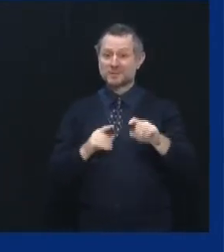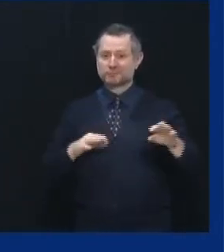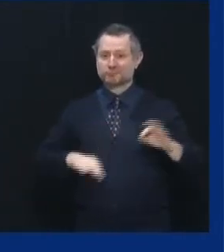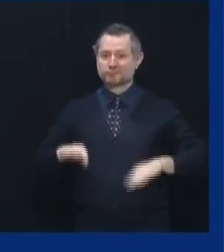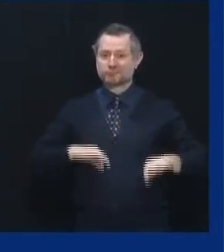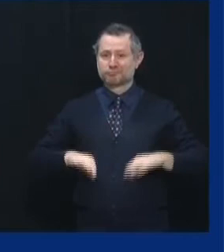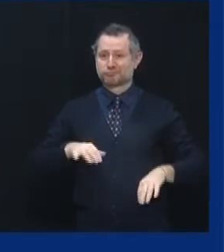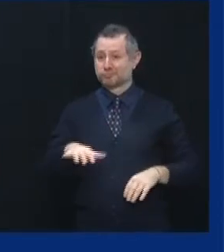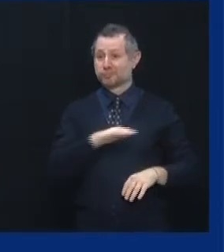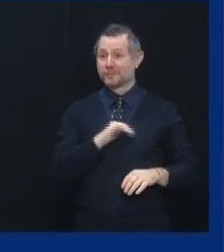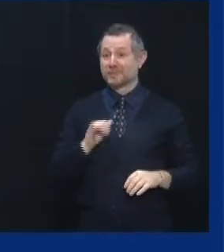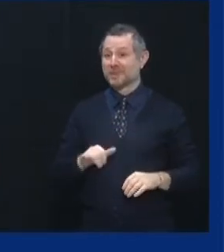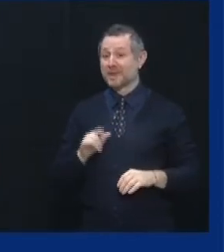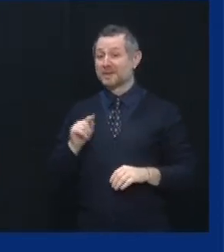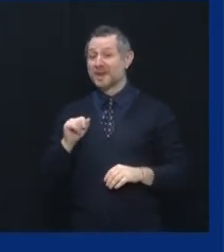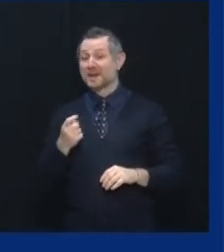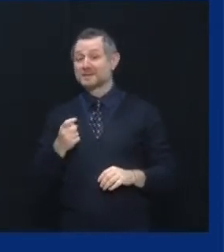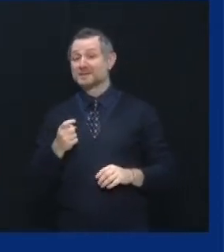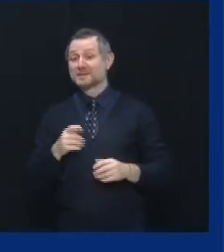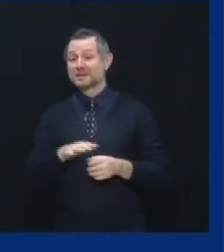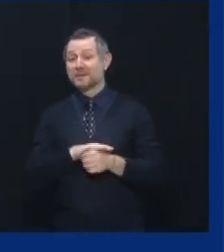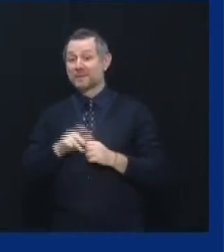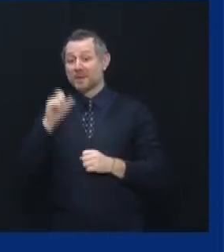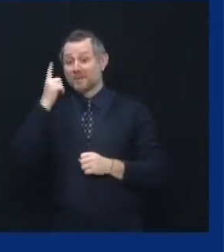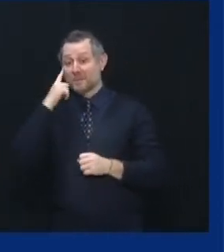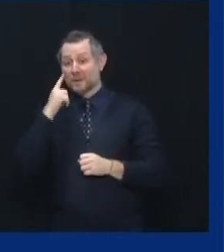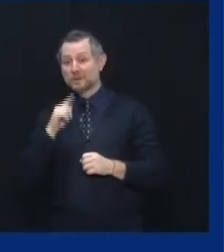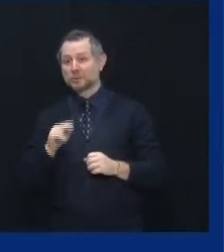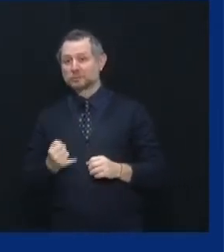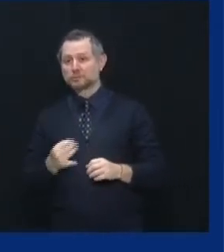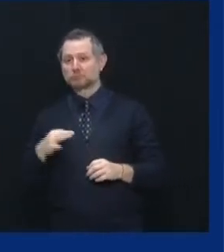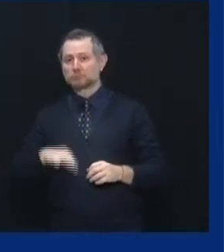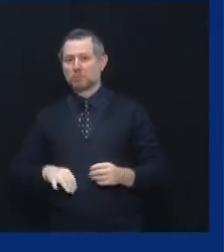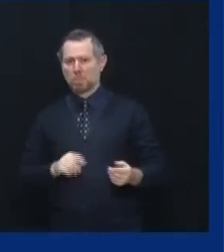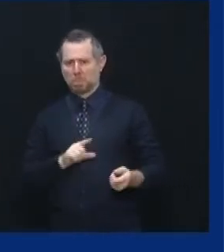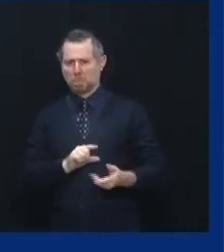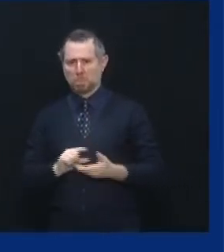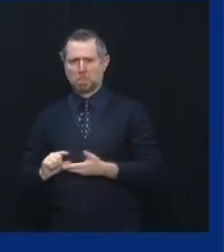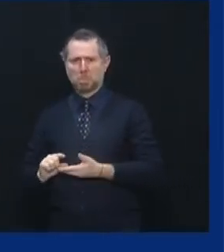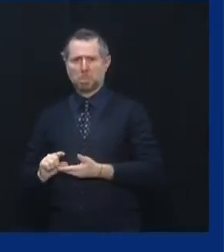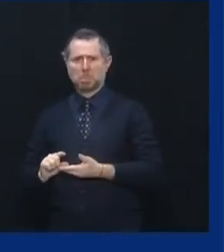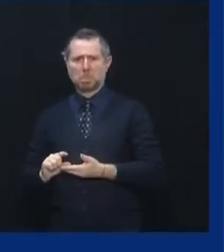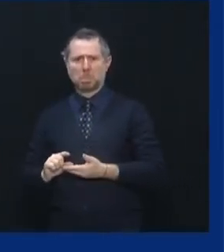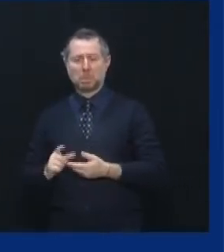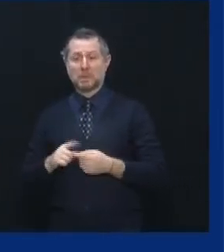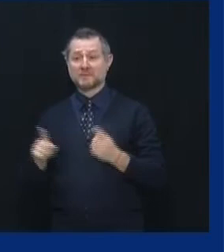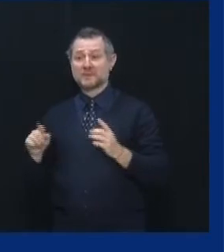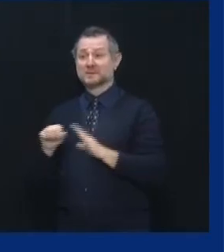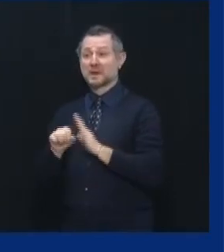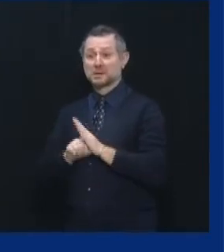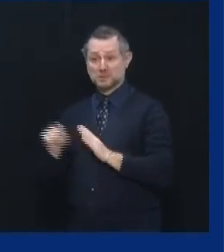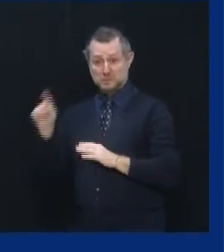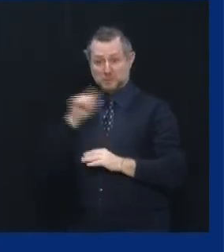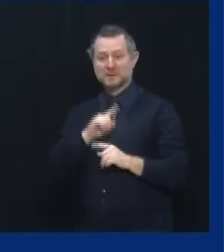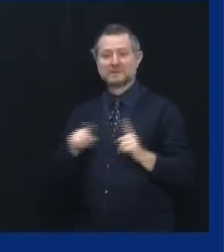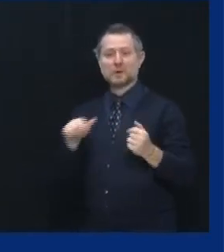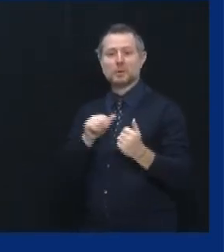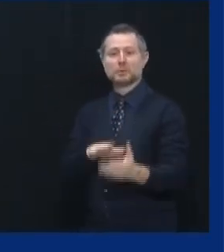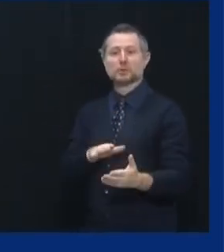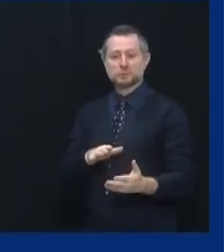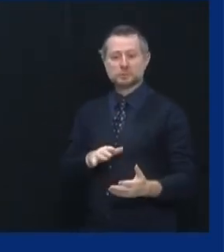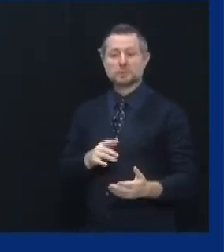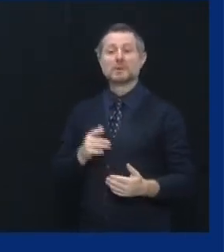it's in, the state is not. There are a few states that have done it a different way, where the state